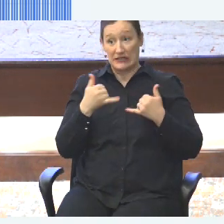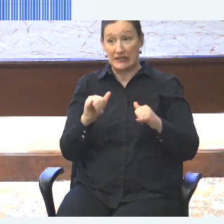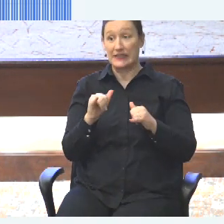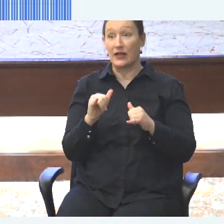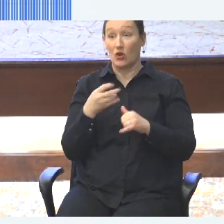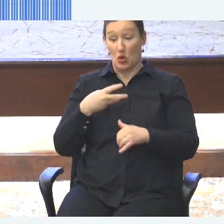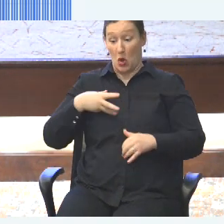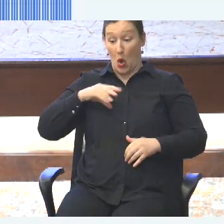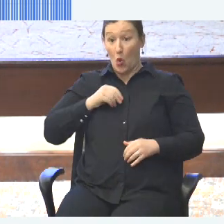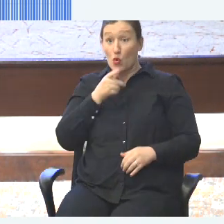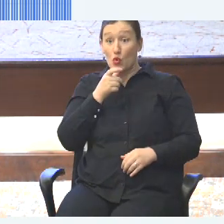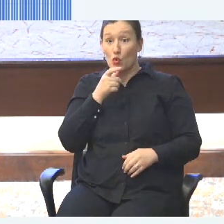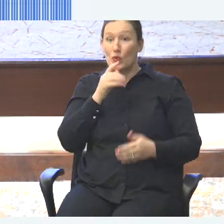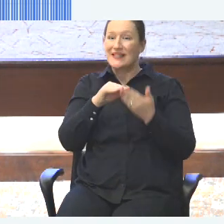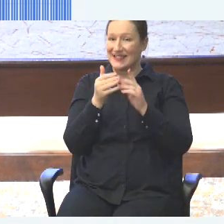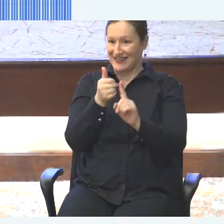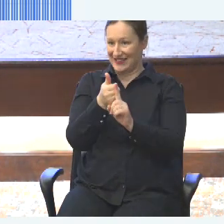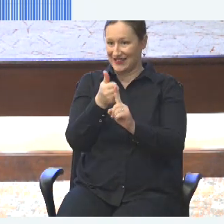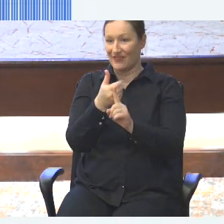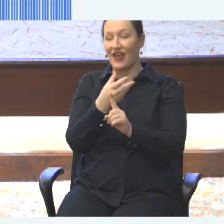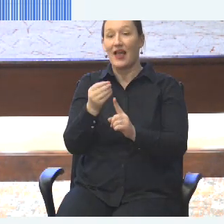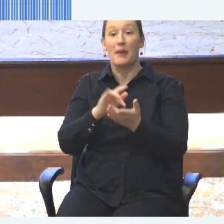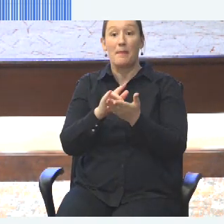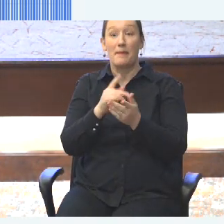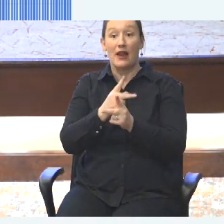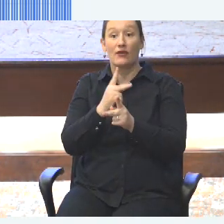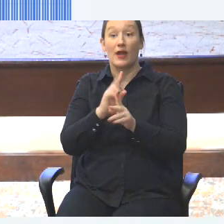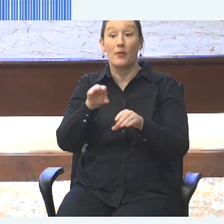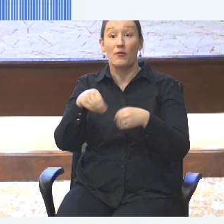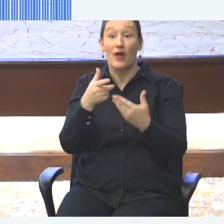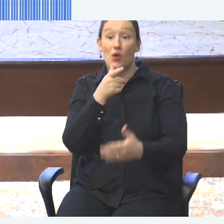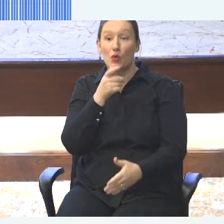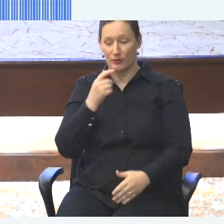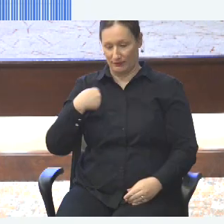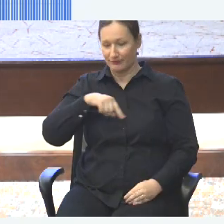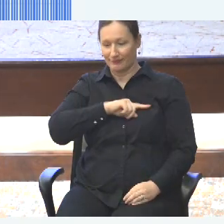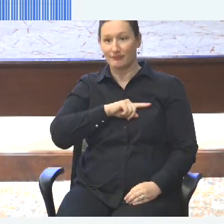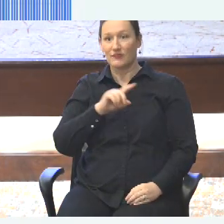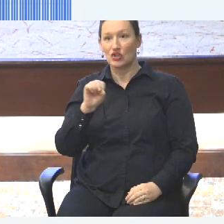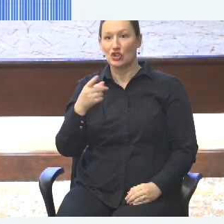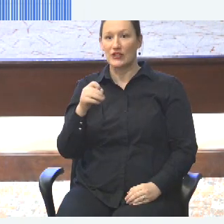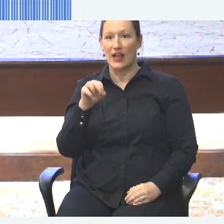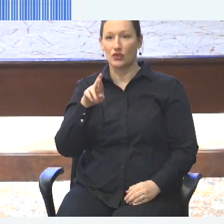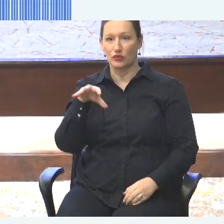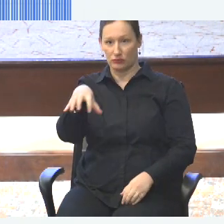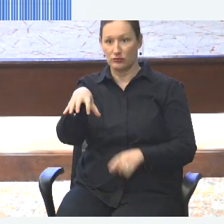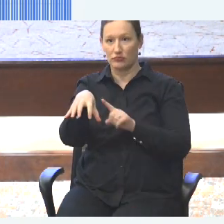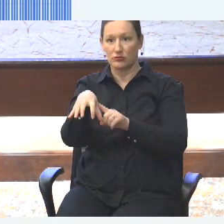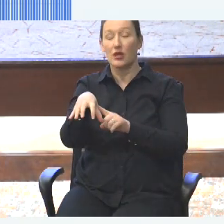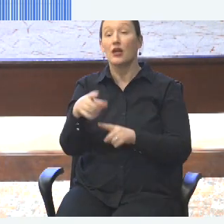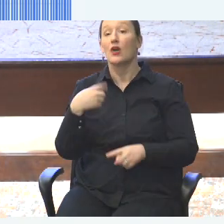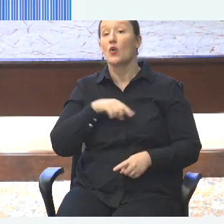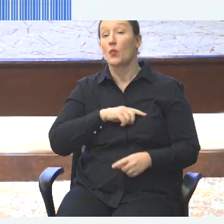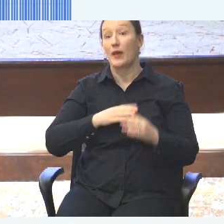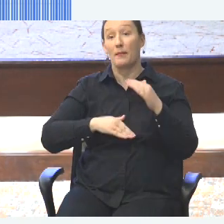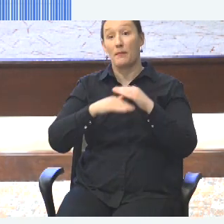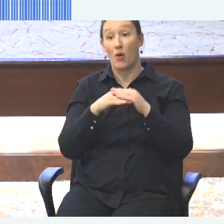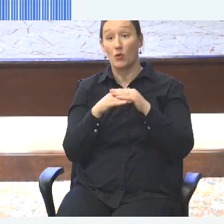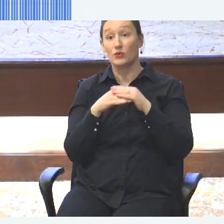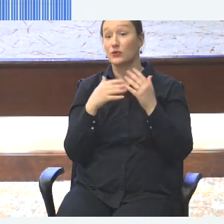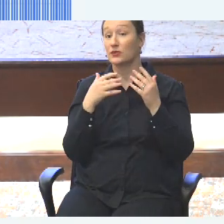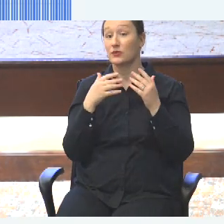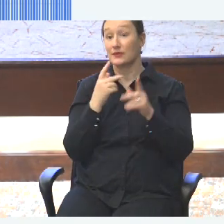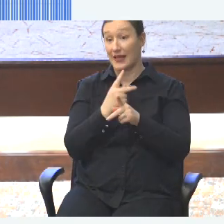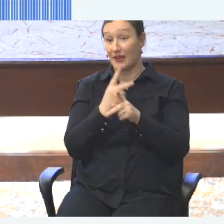all their medical care is provided through the shelter. At most, the shelter cared for 847 animals at one time. Pet